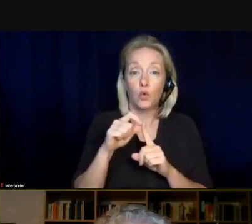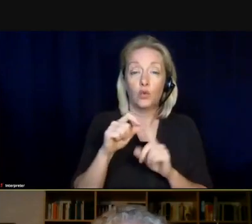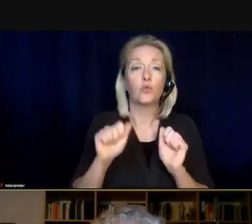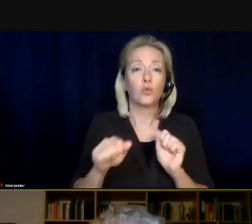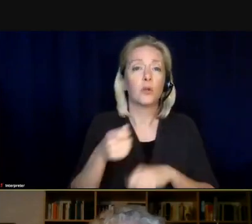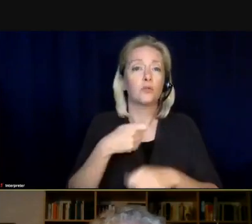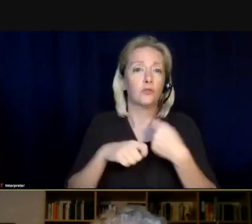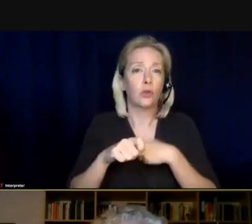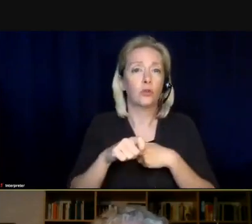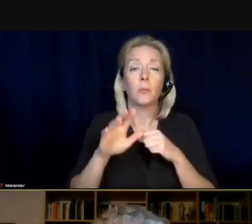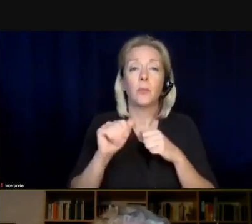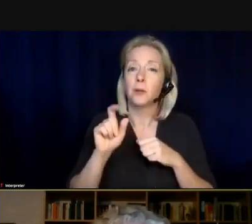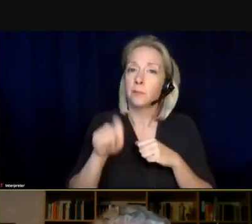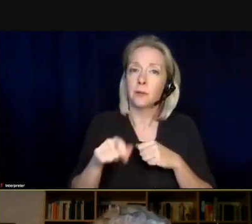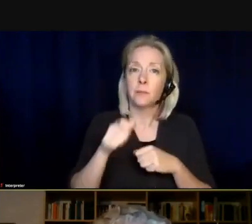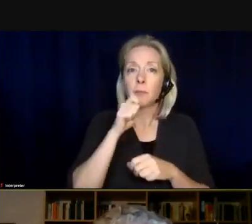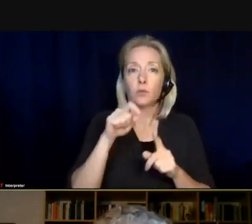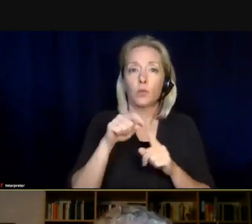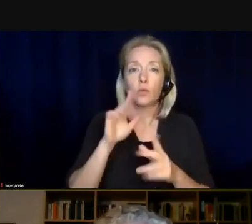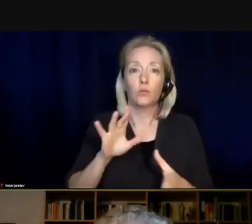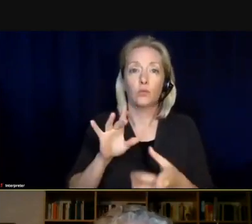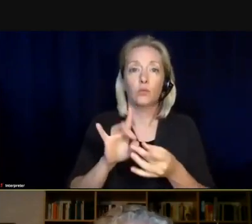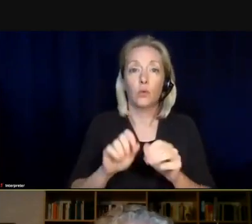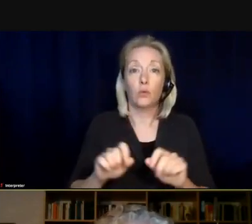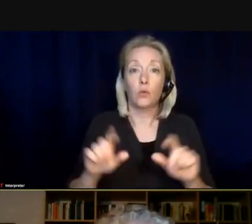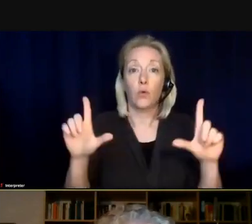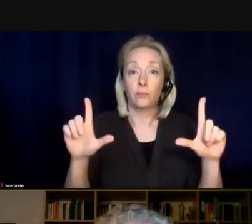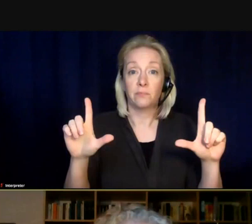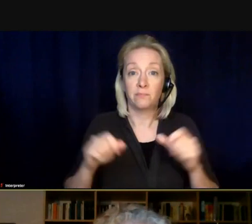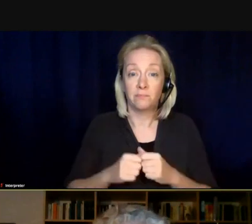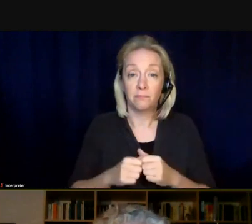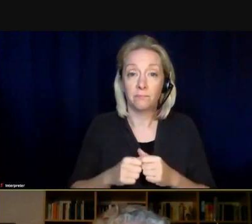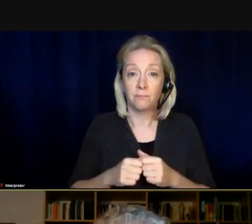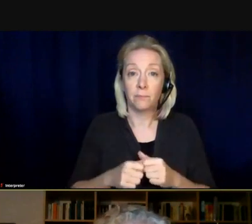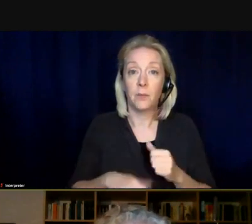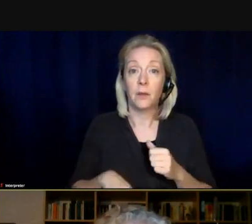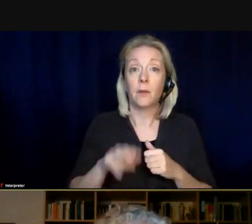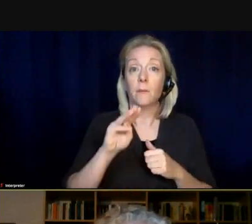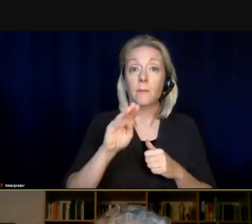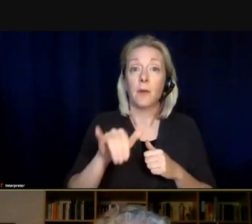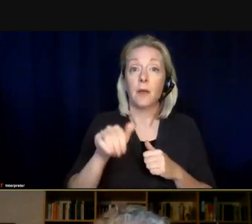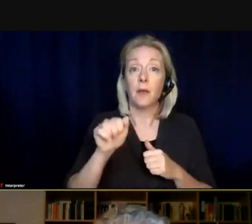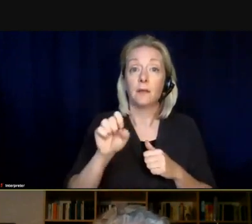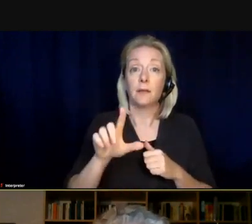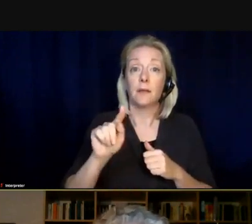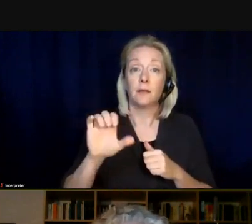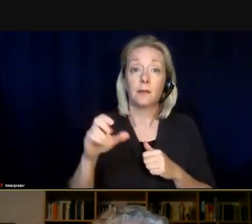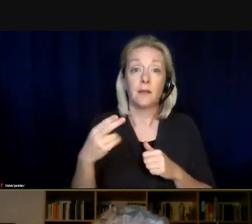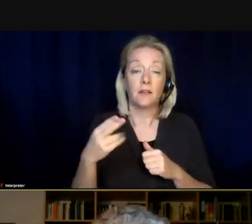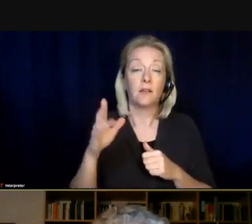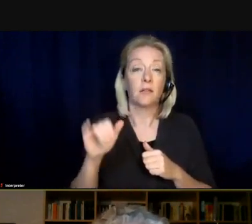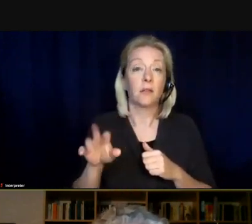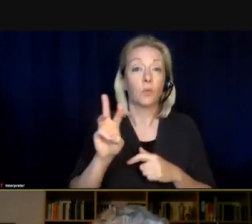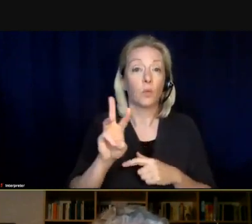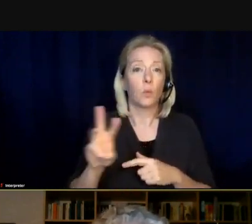do need a password to log on. Now, My ASL Tech is a website